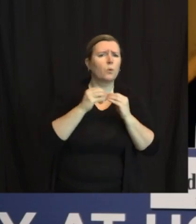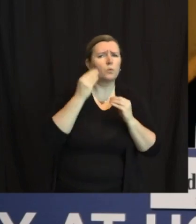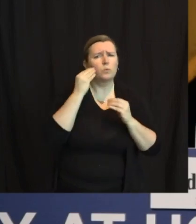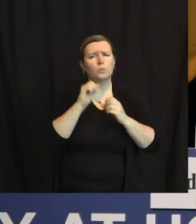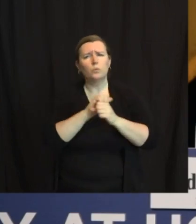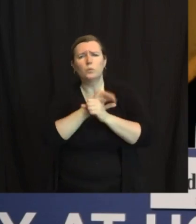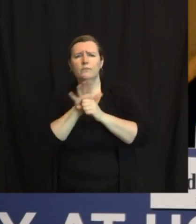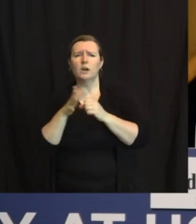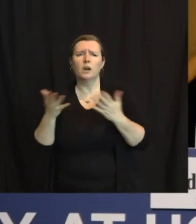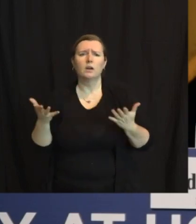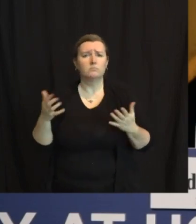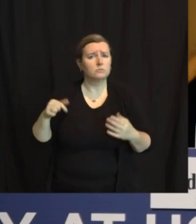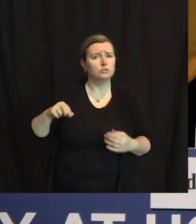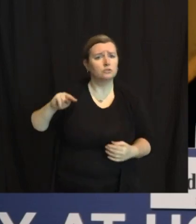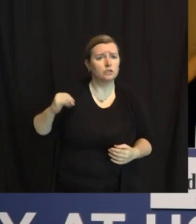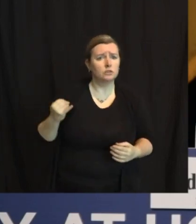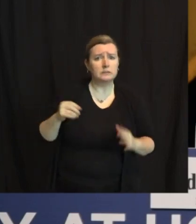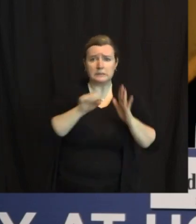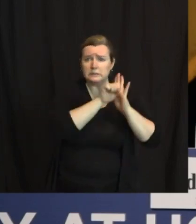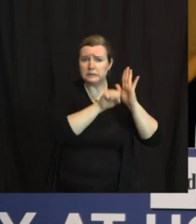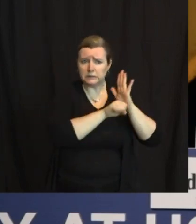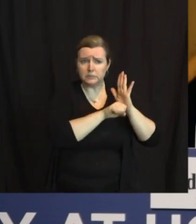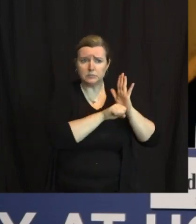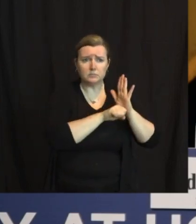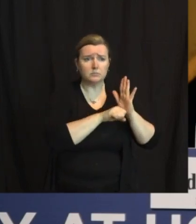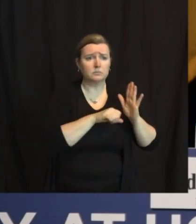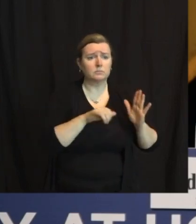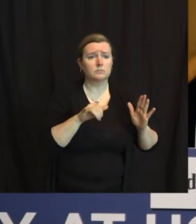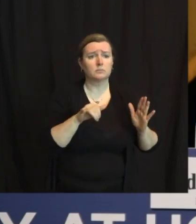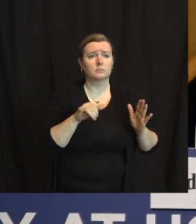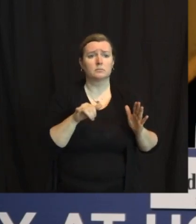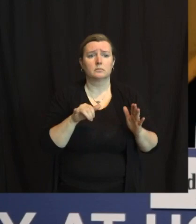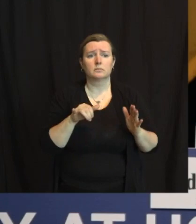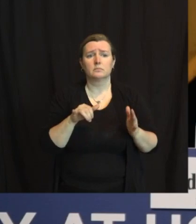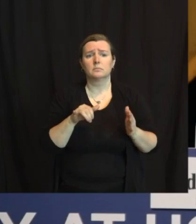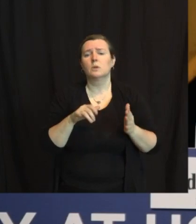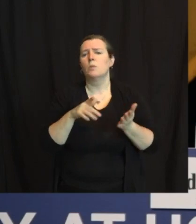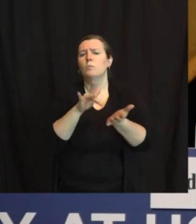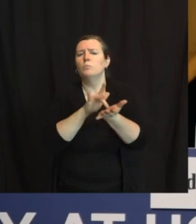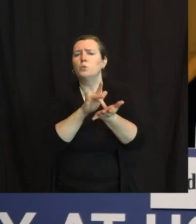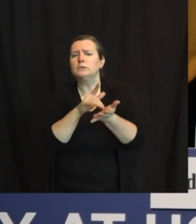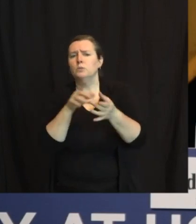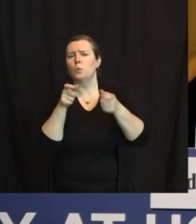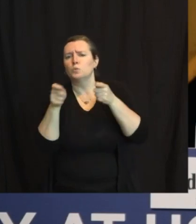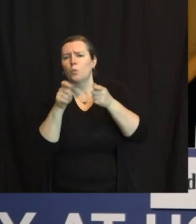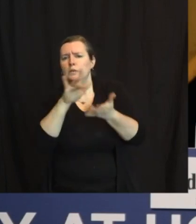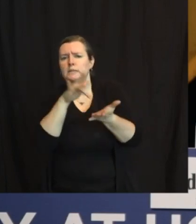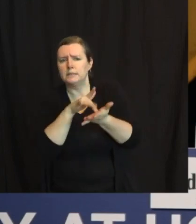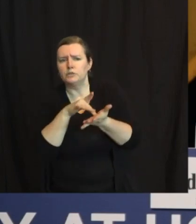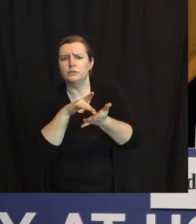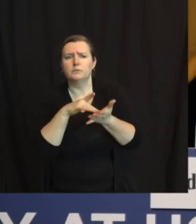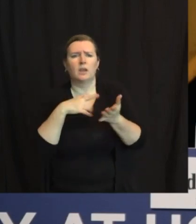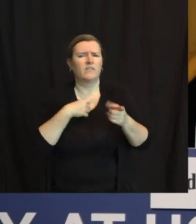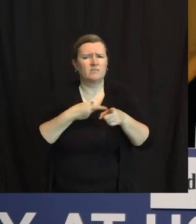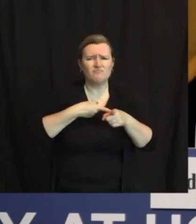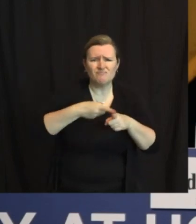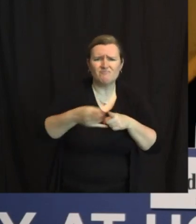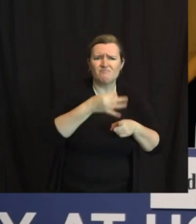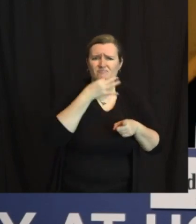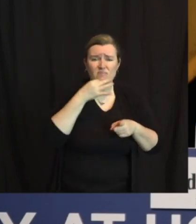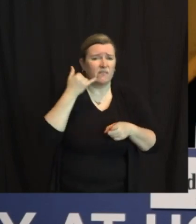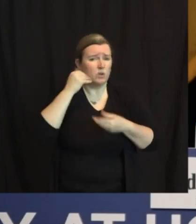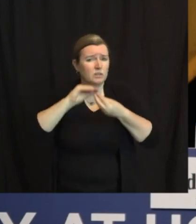state, working with the New Jersey Poison Information Center, established a dedicated line, a hotline